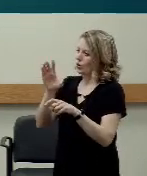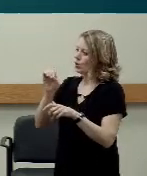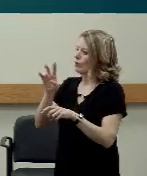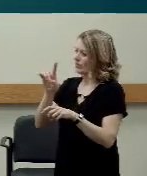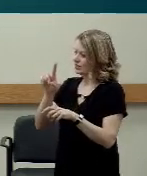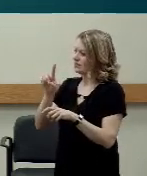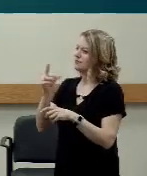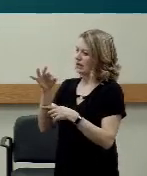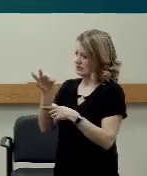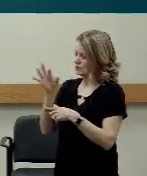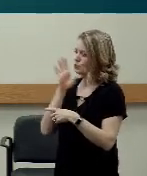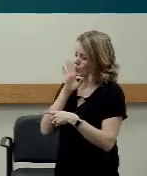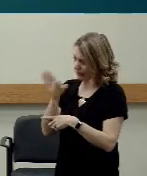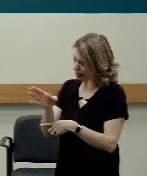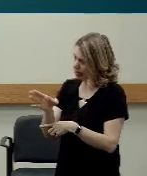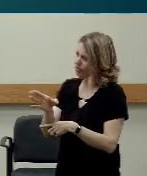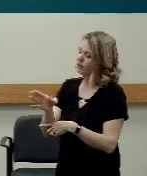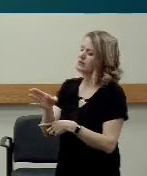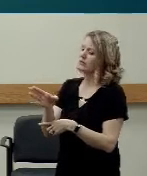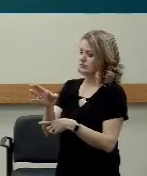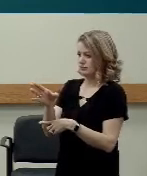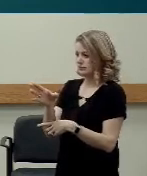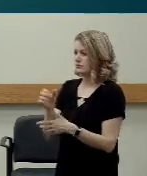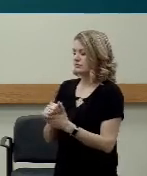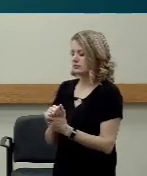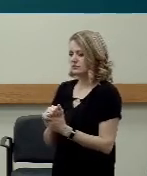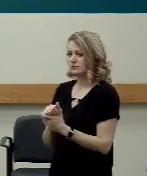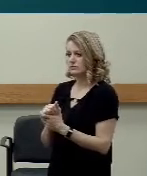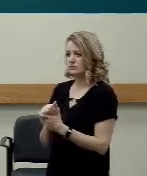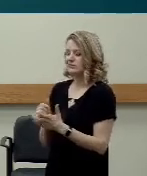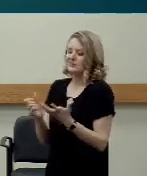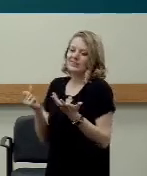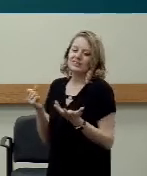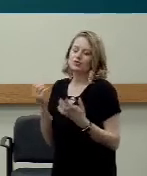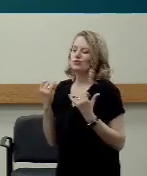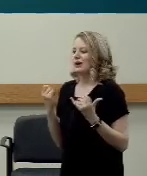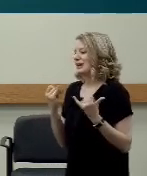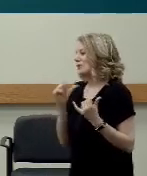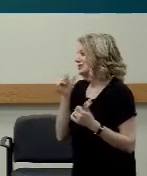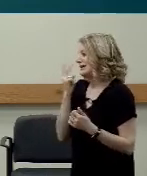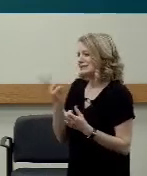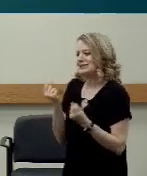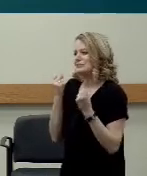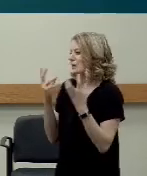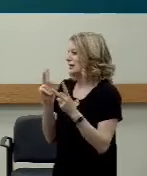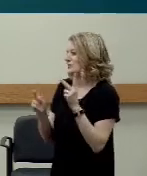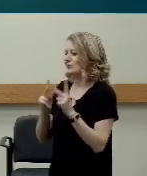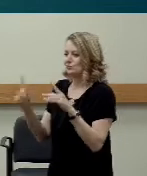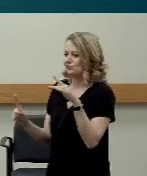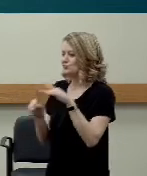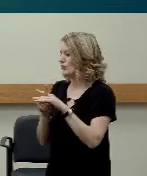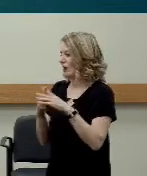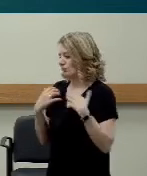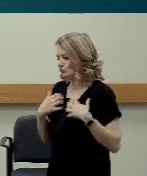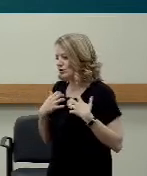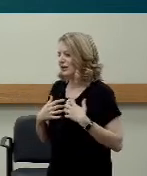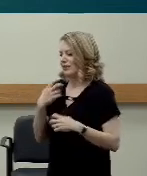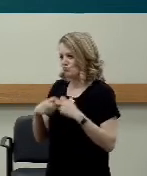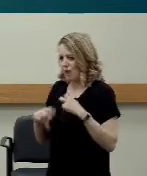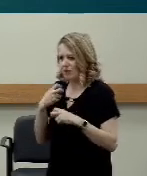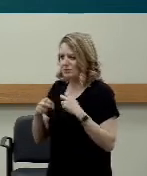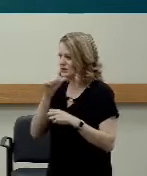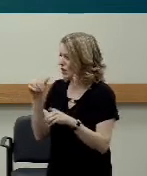That's absolutely the way it is right now. So we just don't have those positive tests of people in the hospital. We don't